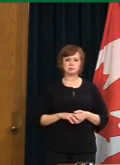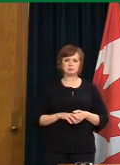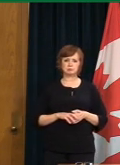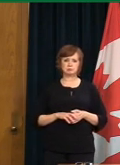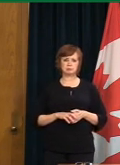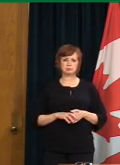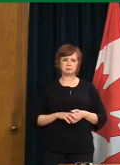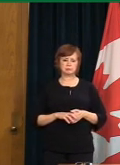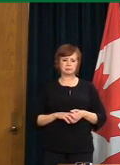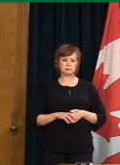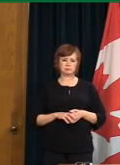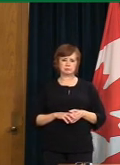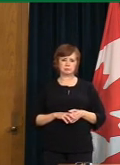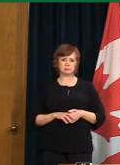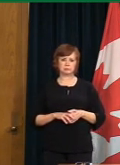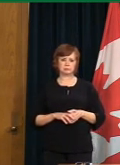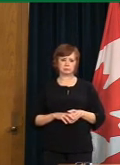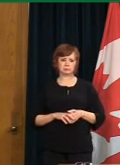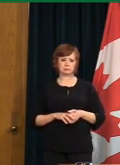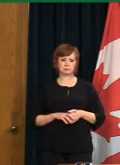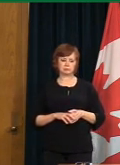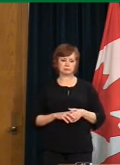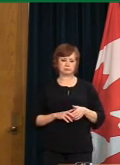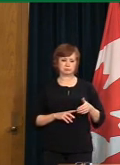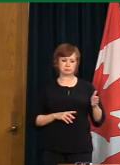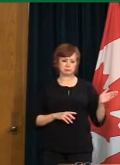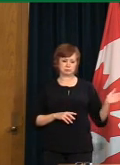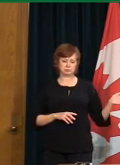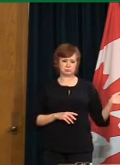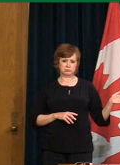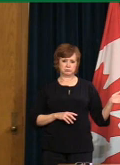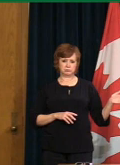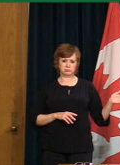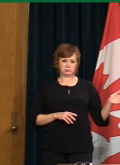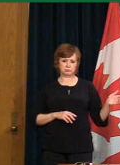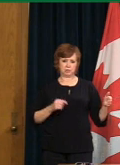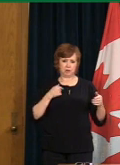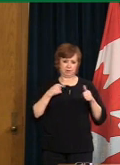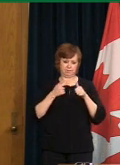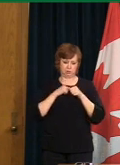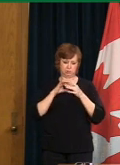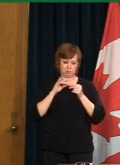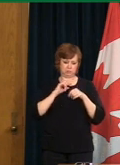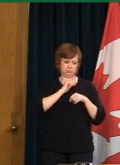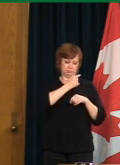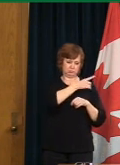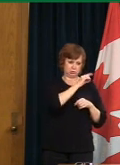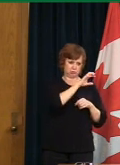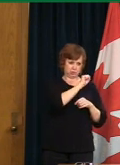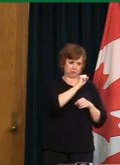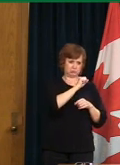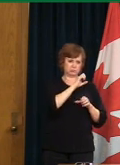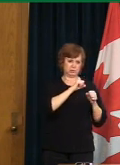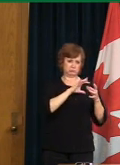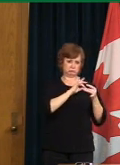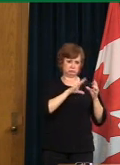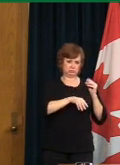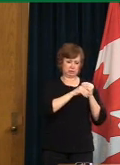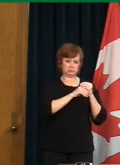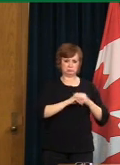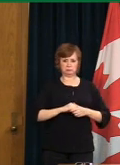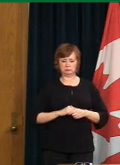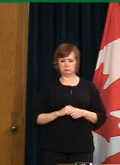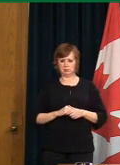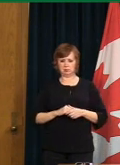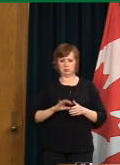stay open? I would just start, Doctor, and I know you'll have a fair amount to add. That simply